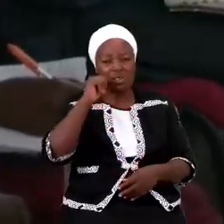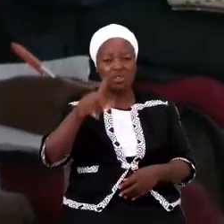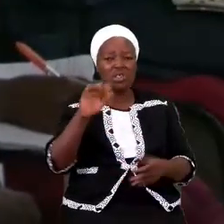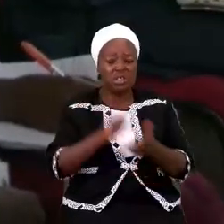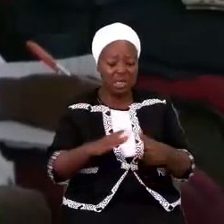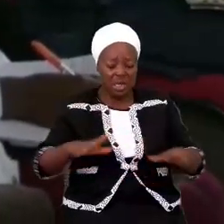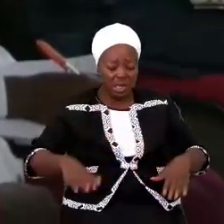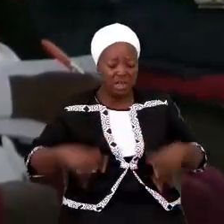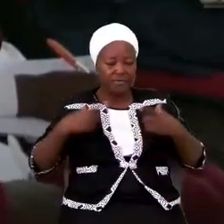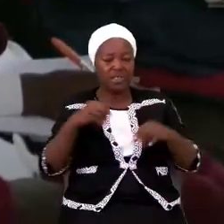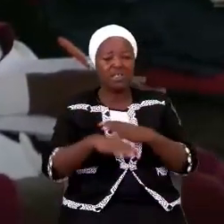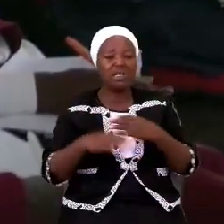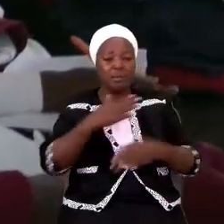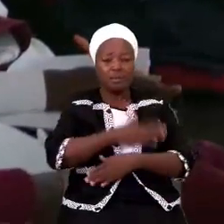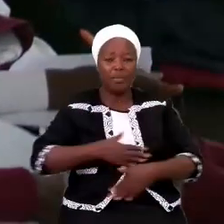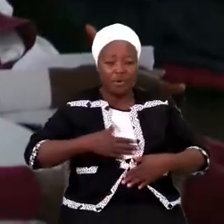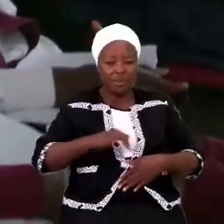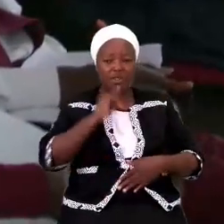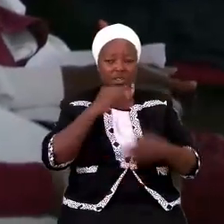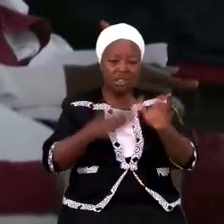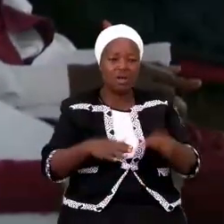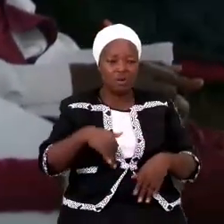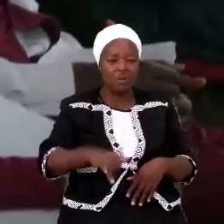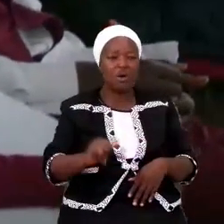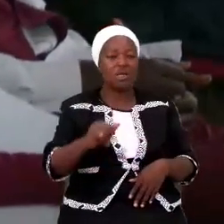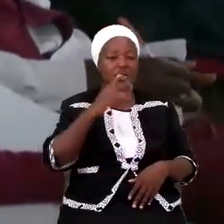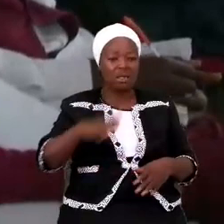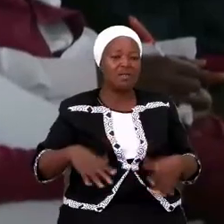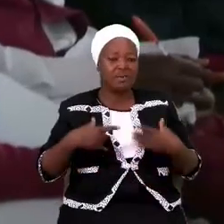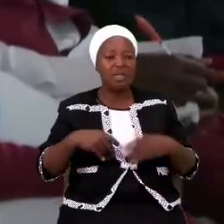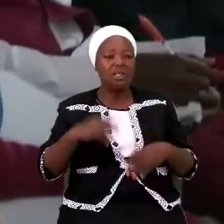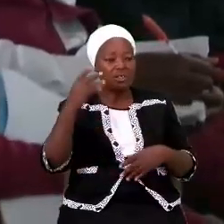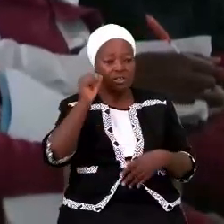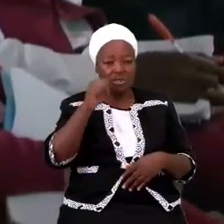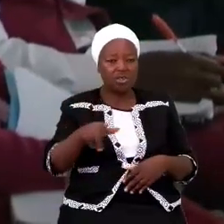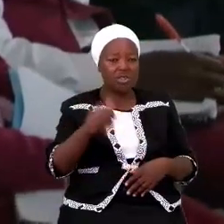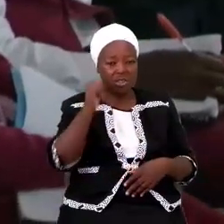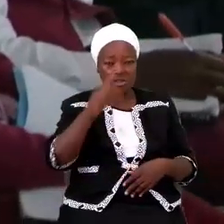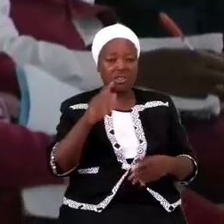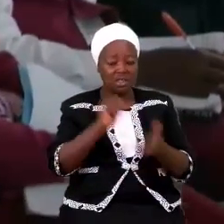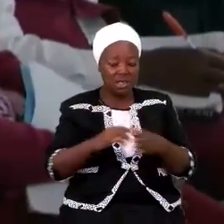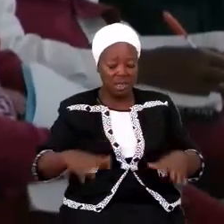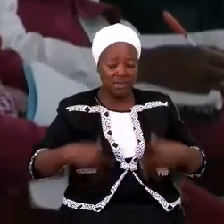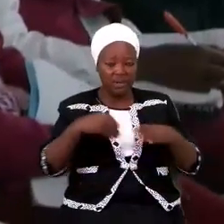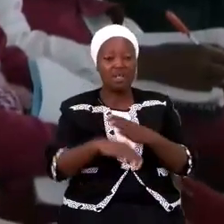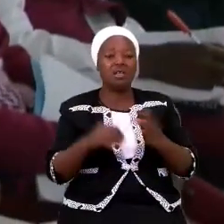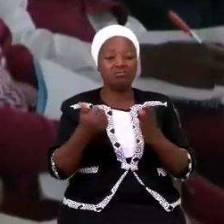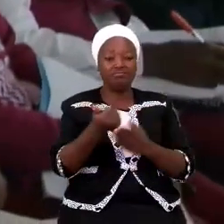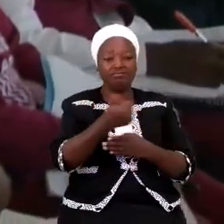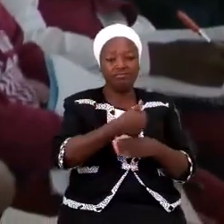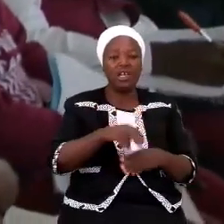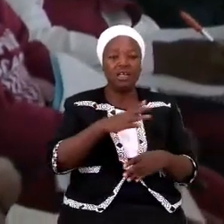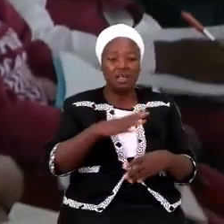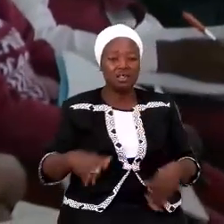that liveth in adultery, she that liveth in the pleasures of the flesh is dead